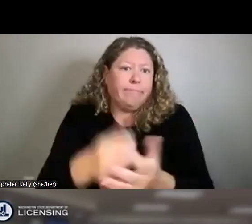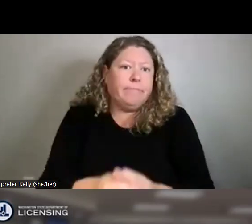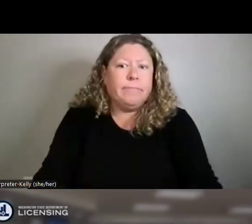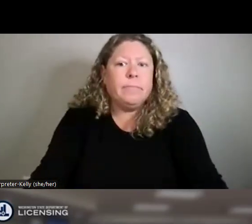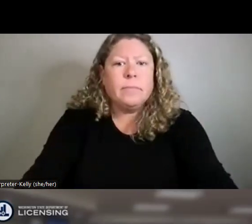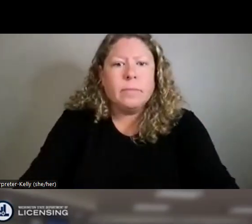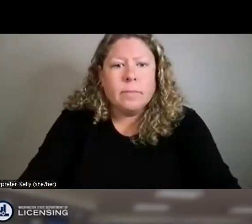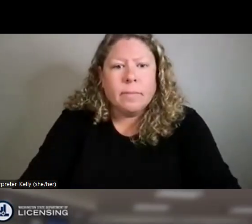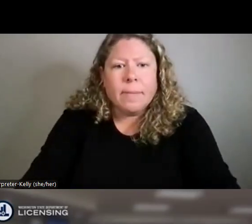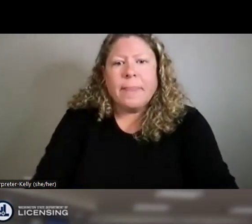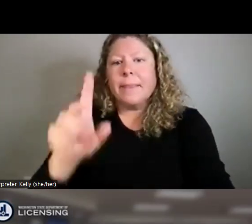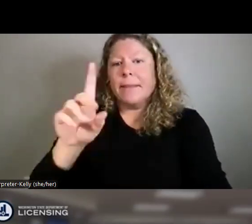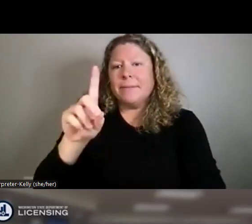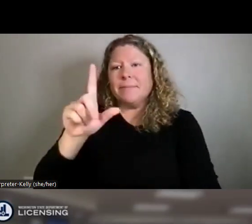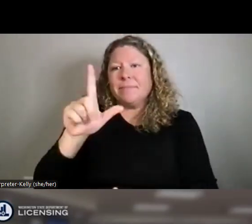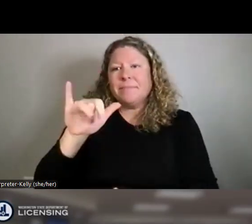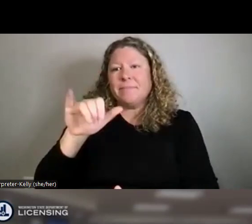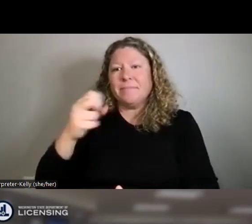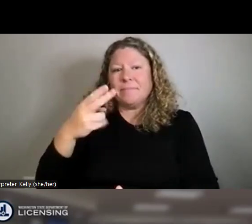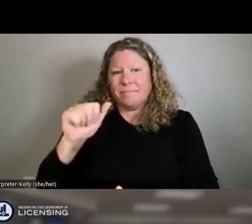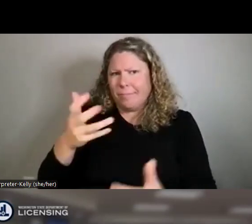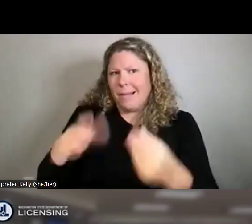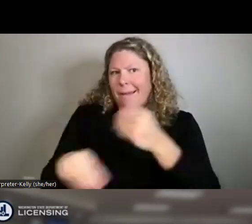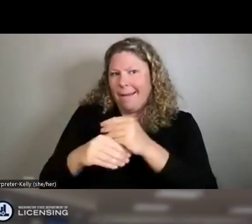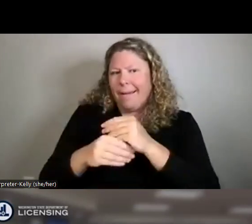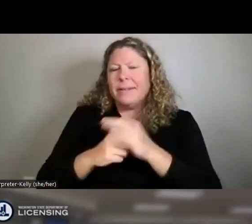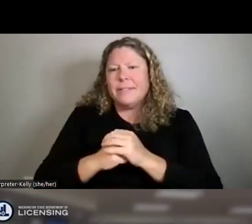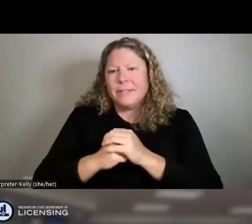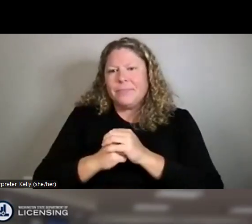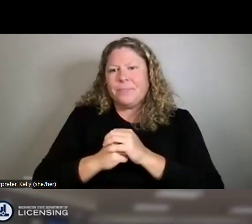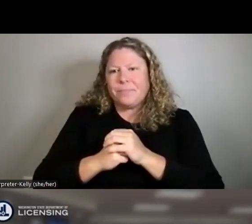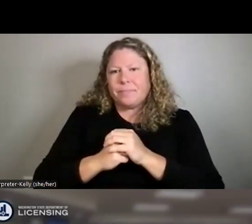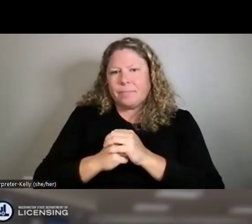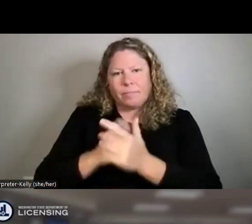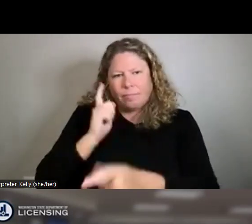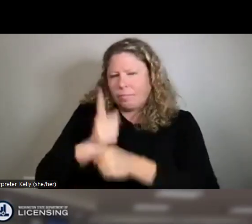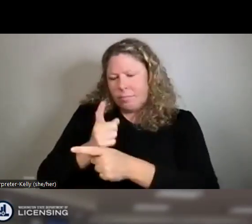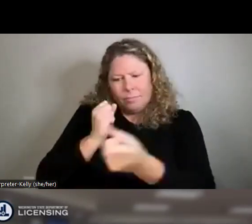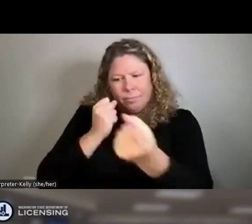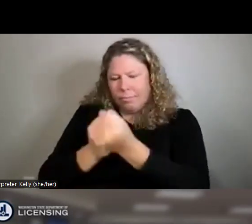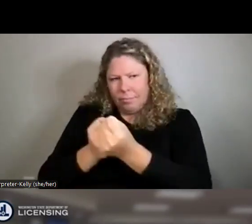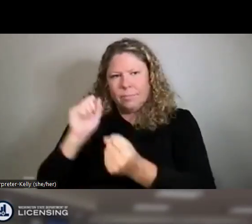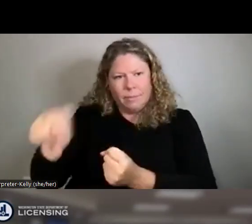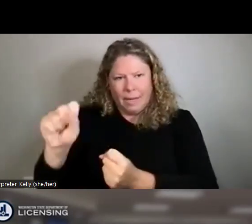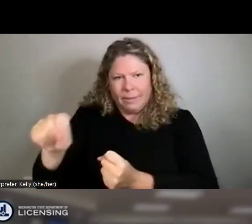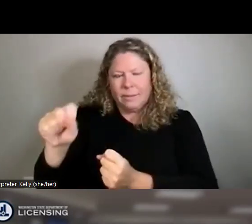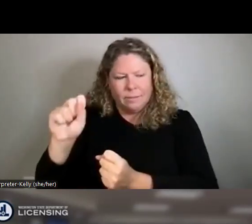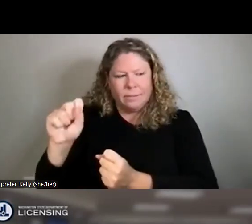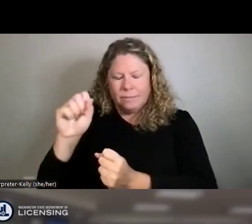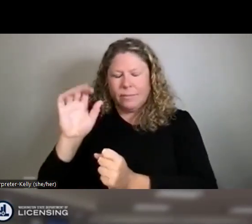I would love to add just a tiny bit more to what Kenzie had said, and absolutely 100% on the skill set for